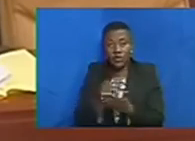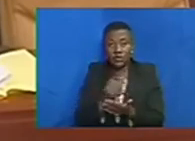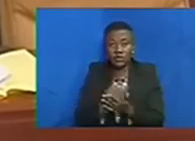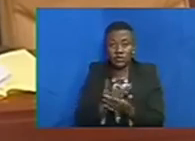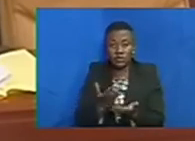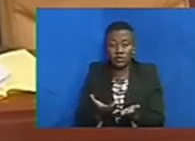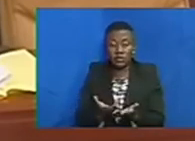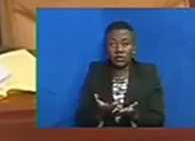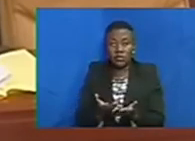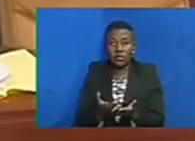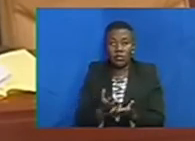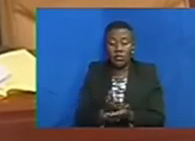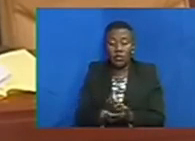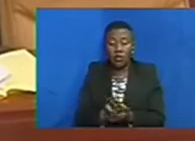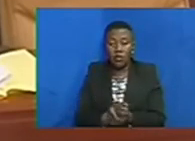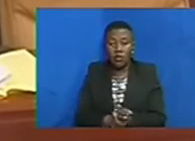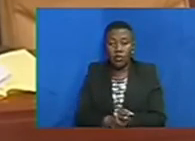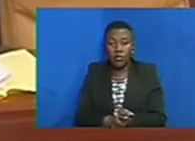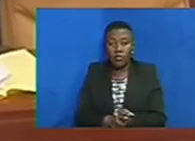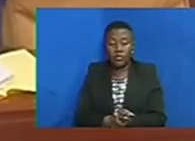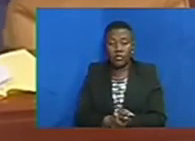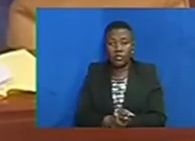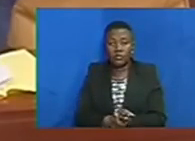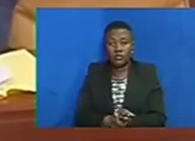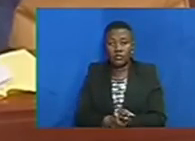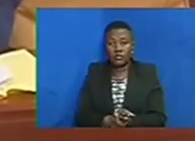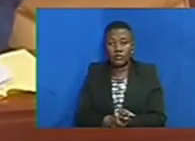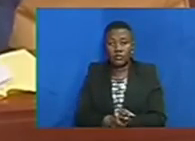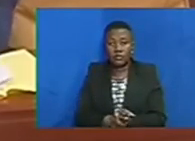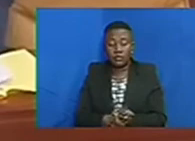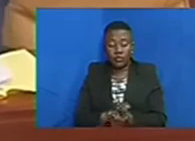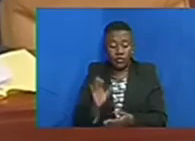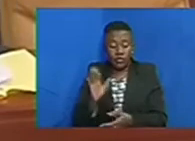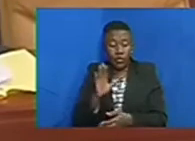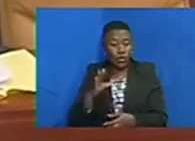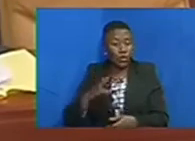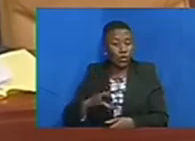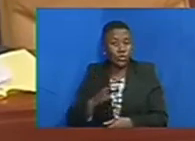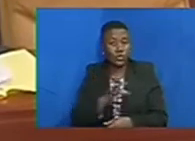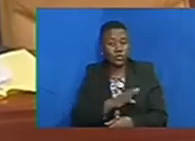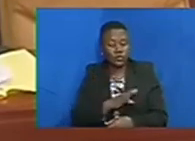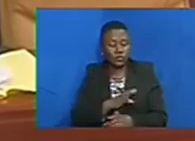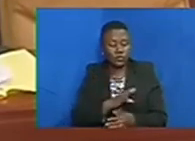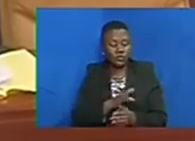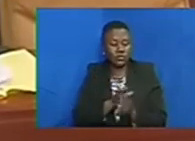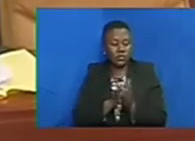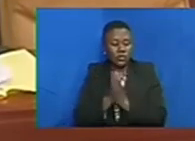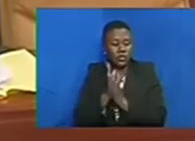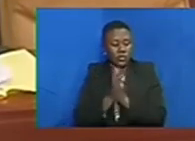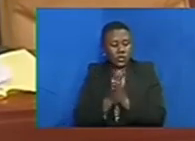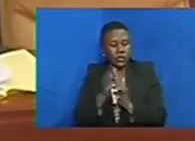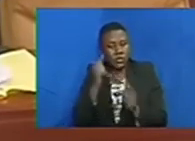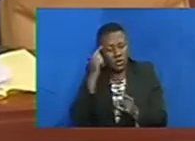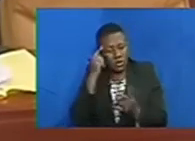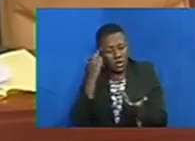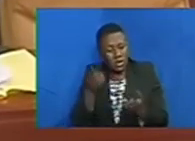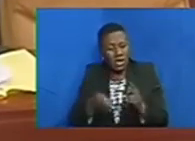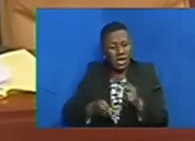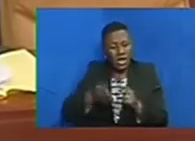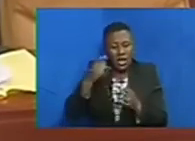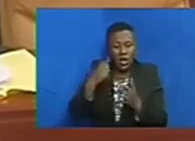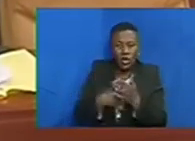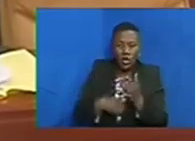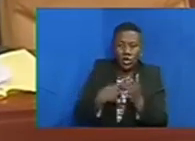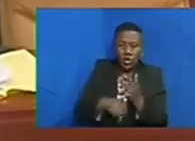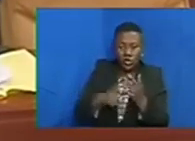allocates indefinite. Mr. Speaker, your committee expressed concern about the current high cost of the affordable